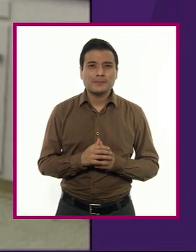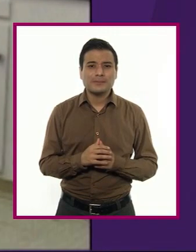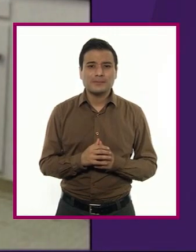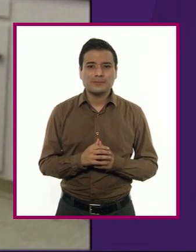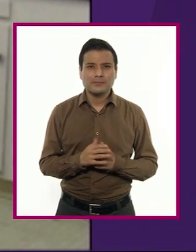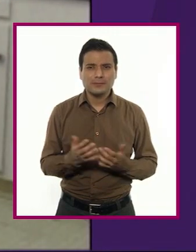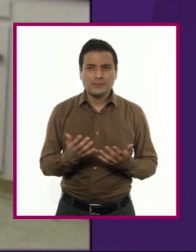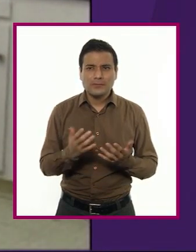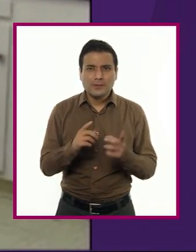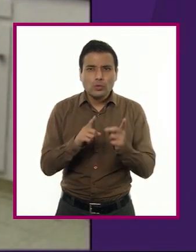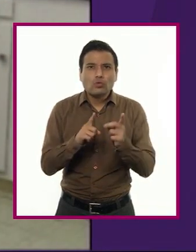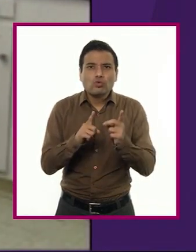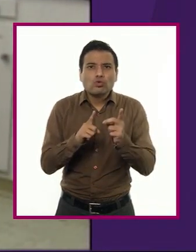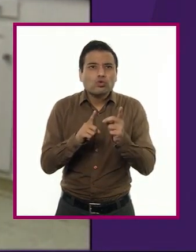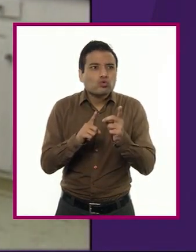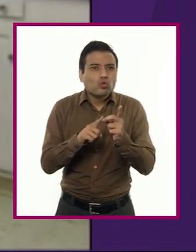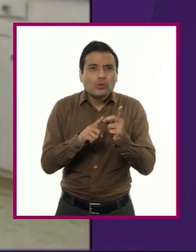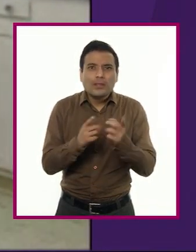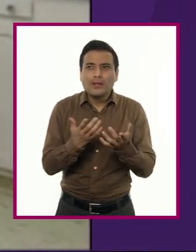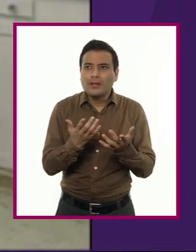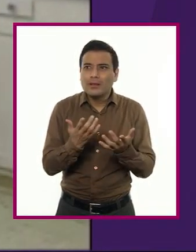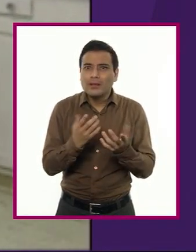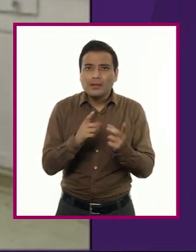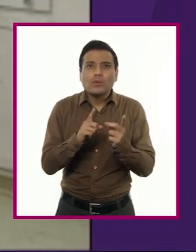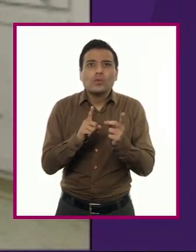Where is it? Where?